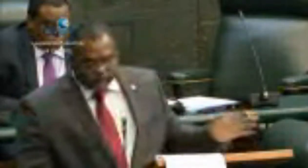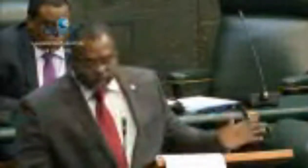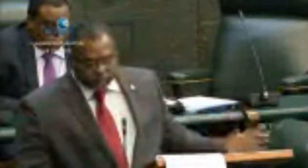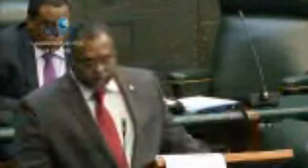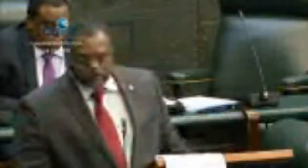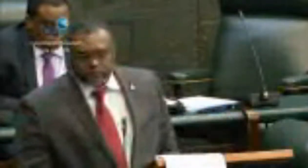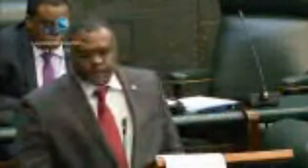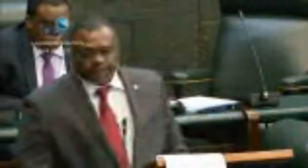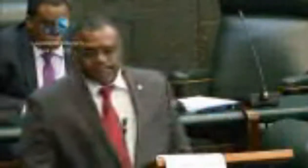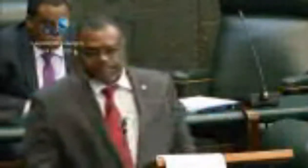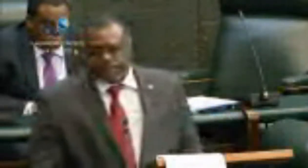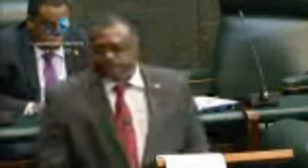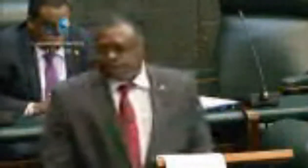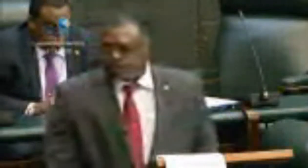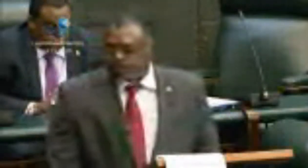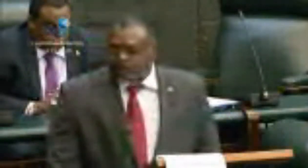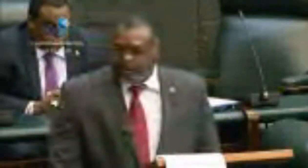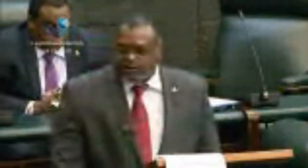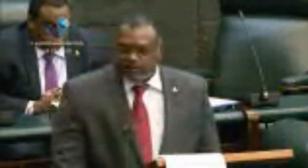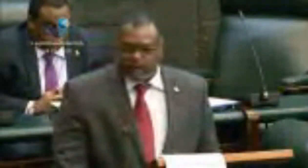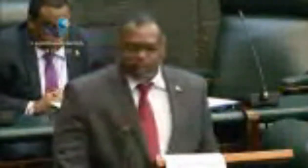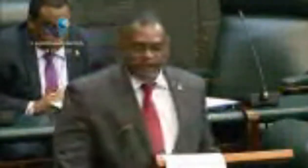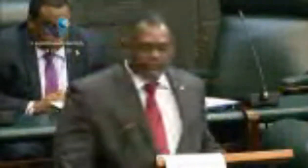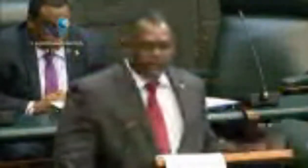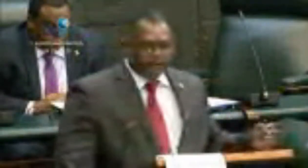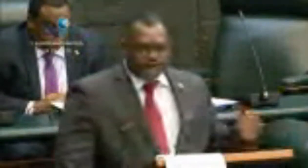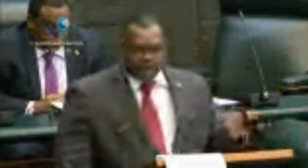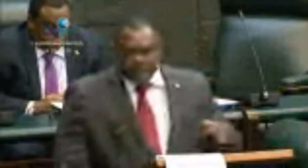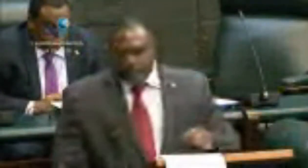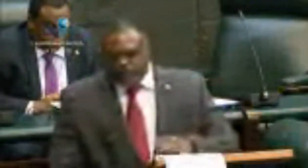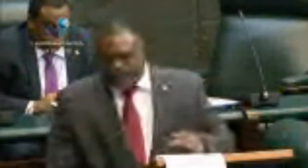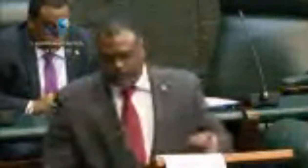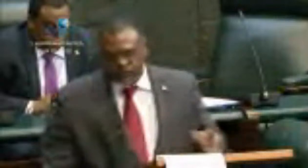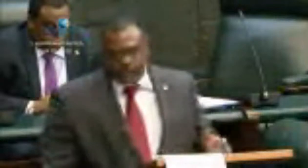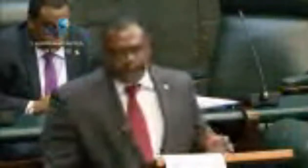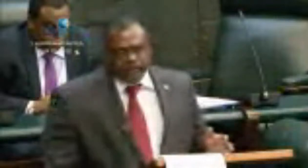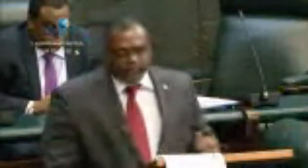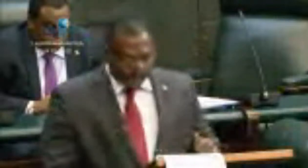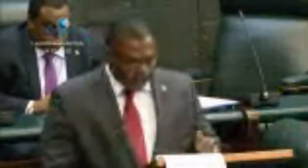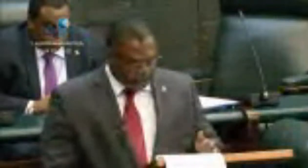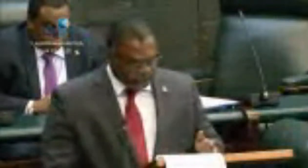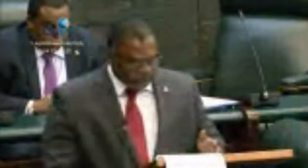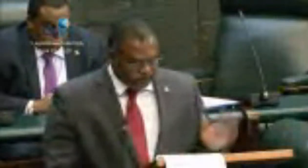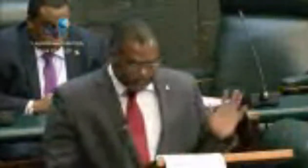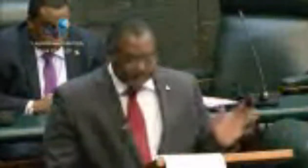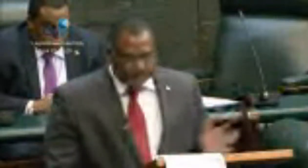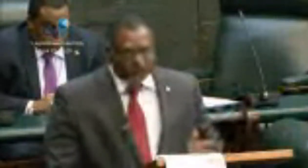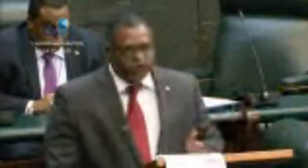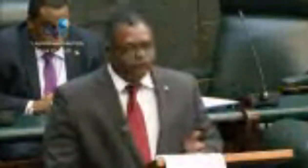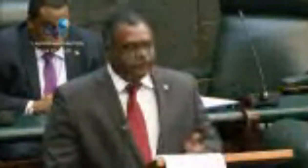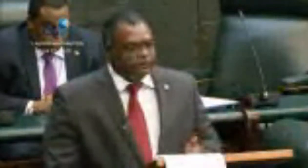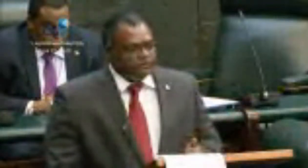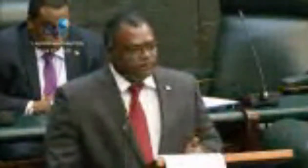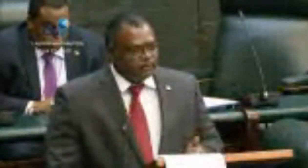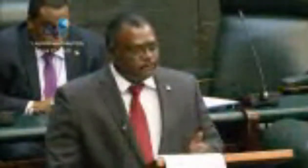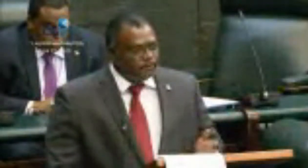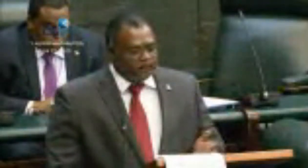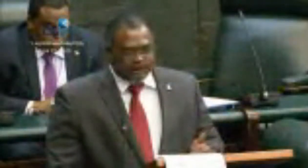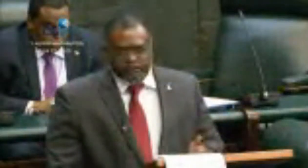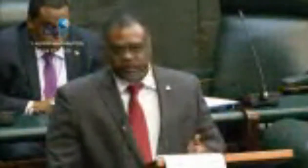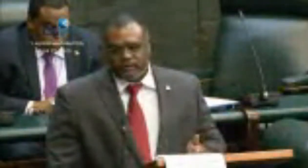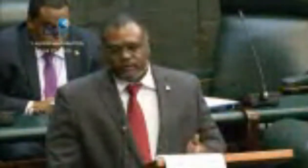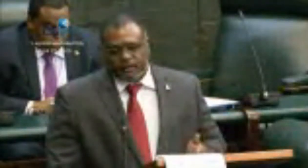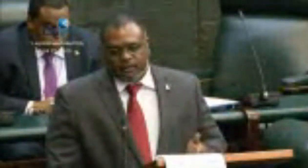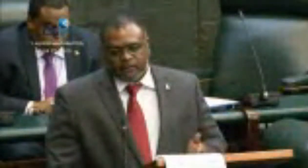Again, that mightn't be the fundamental reason why we're doing this, but some people will do it. Let's be realistic. That again could be good for